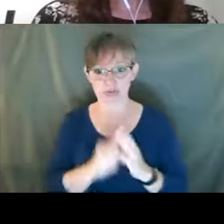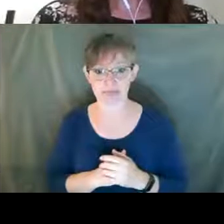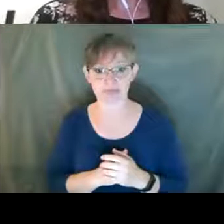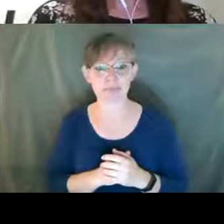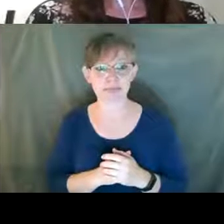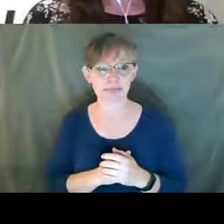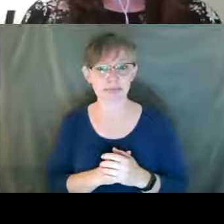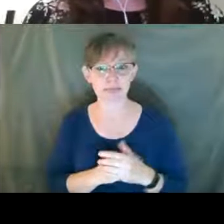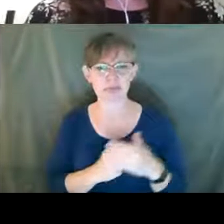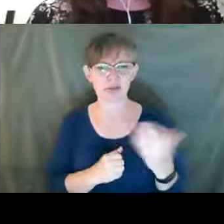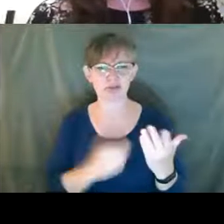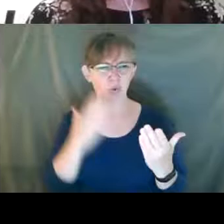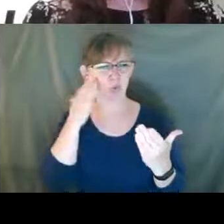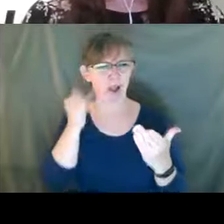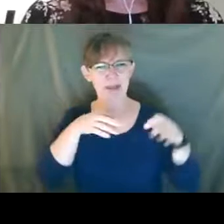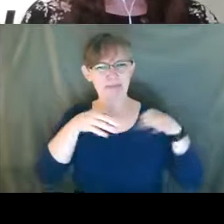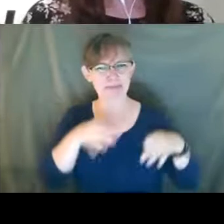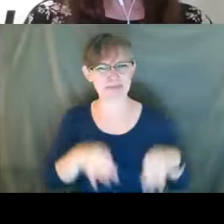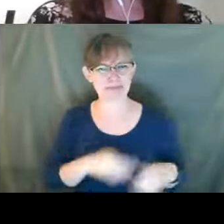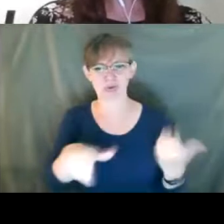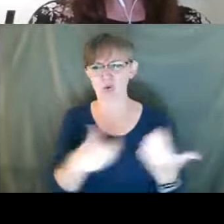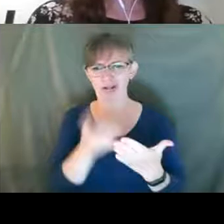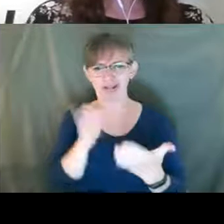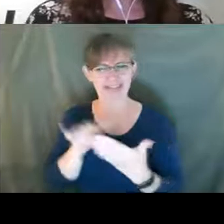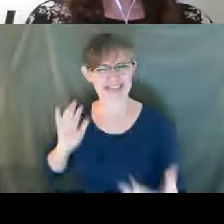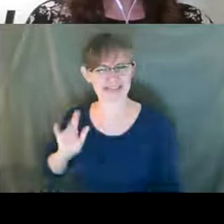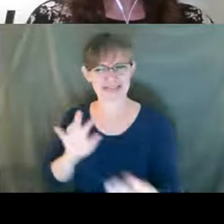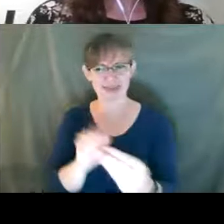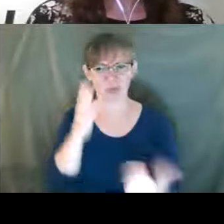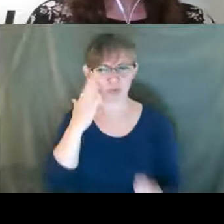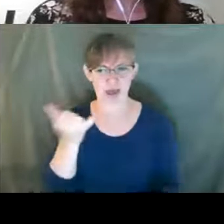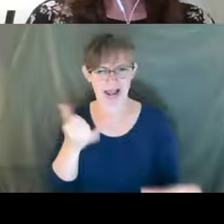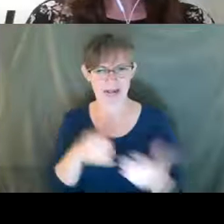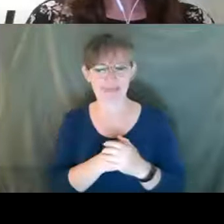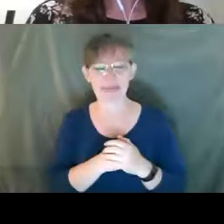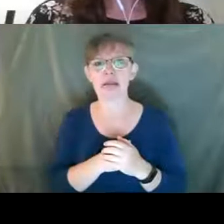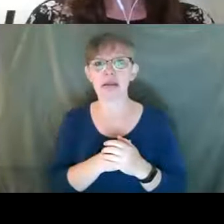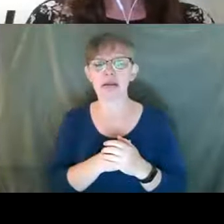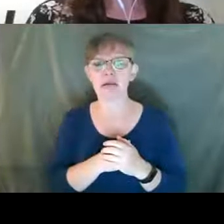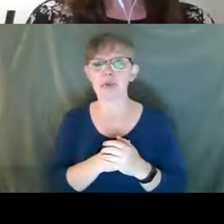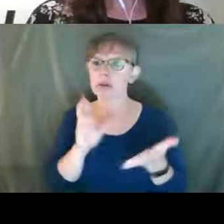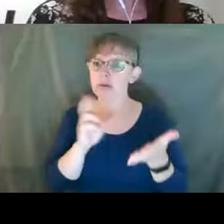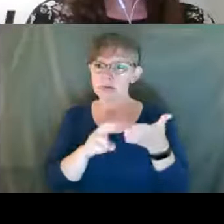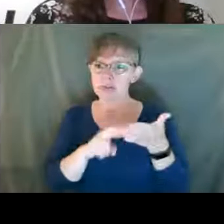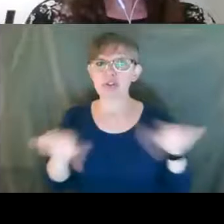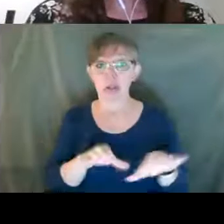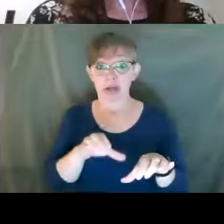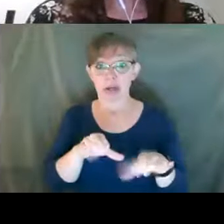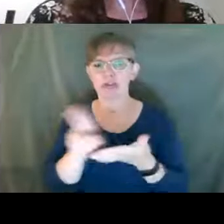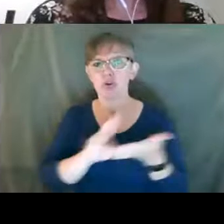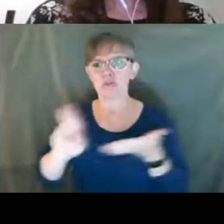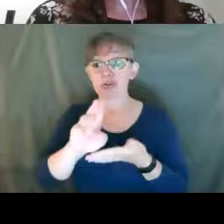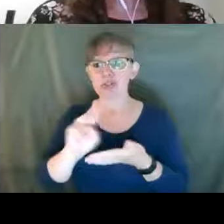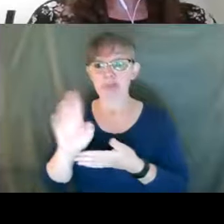So why do I tell you all of this? Well, a study conducted at University of Maryland found